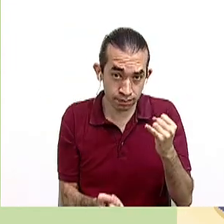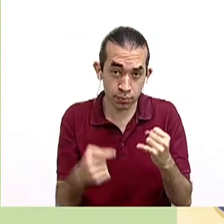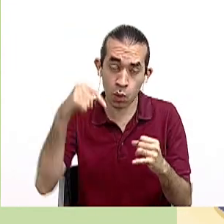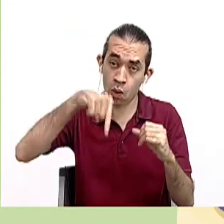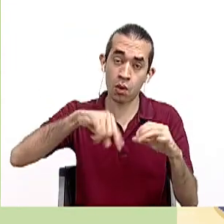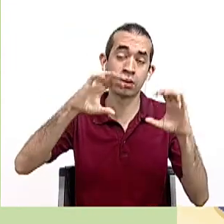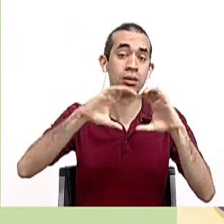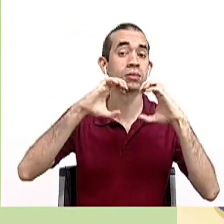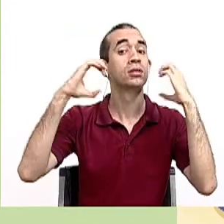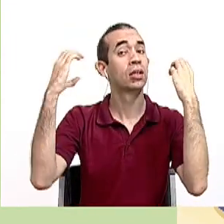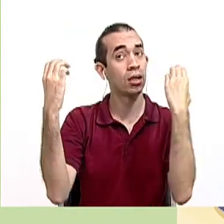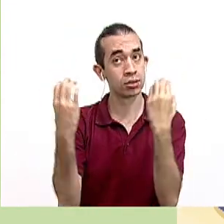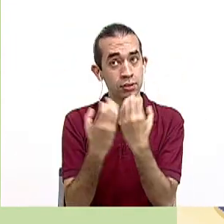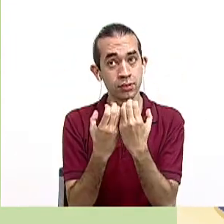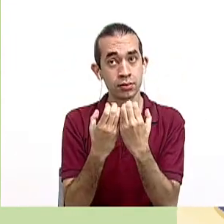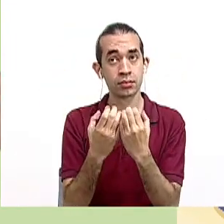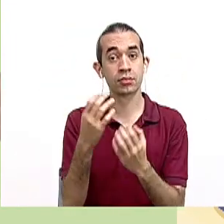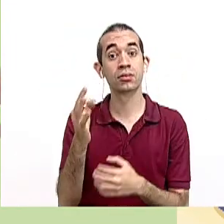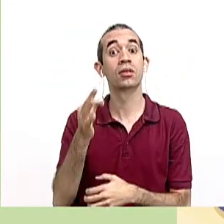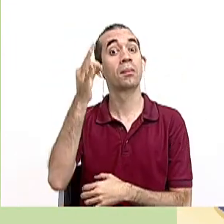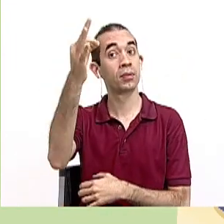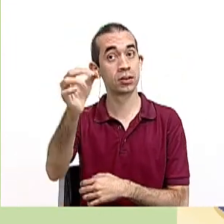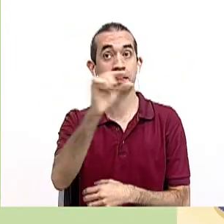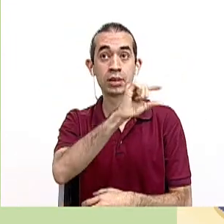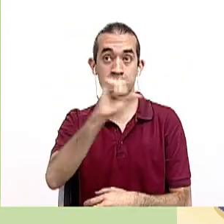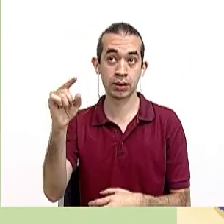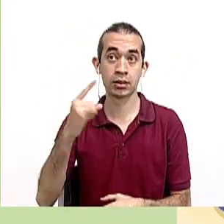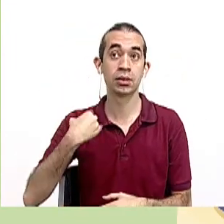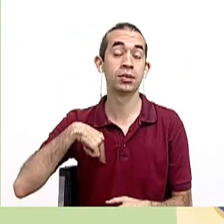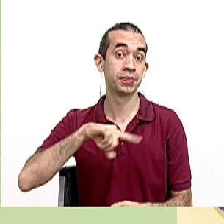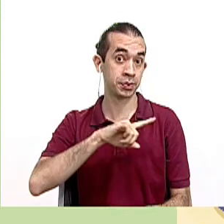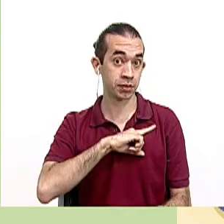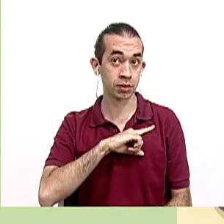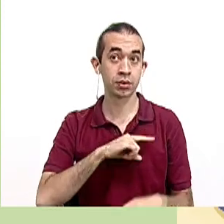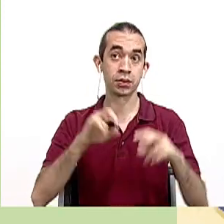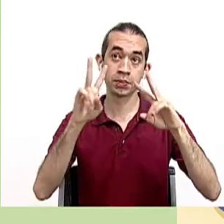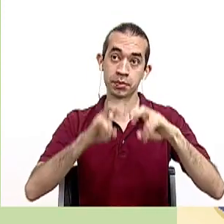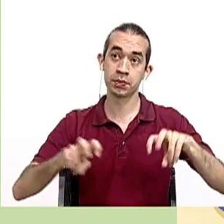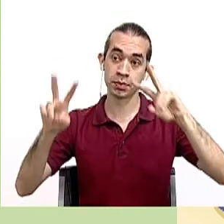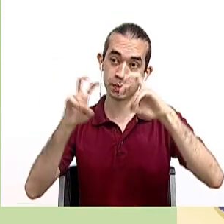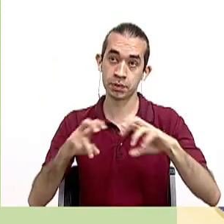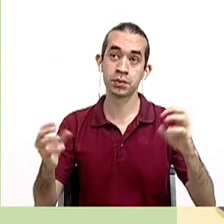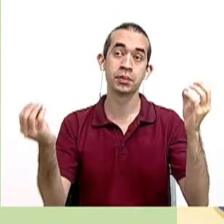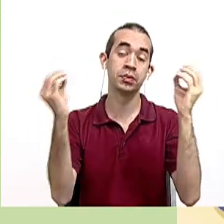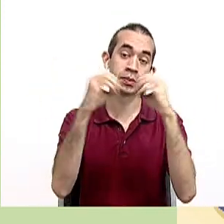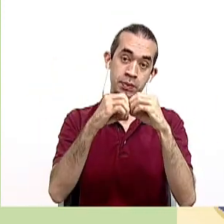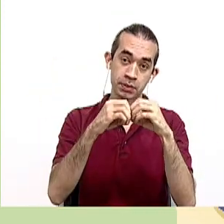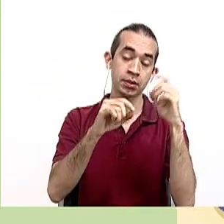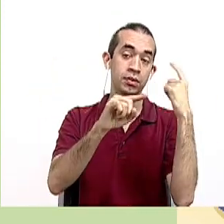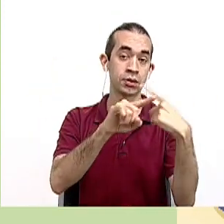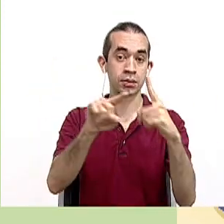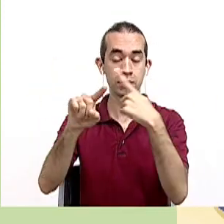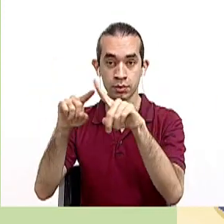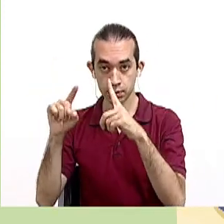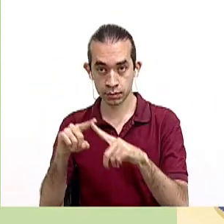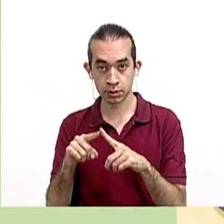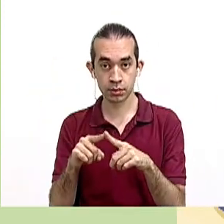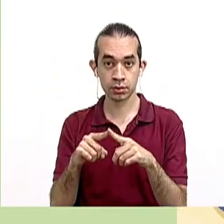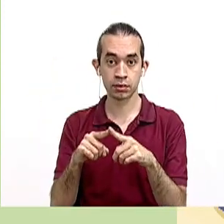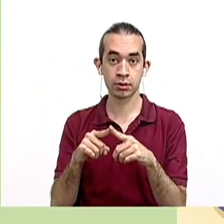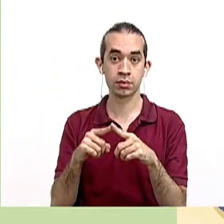today's lesson. Next week, we will explore more about different